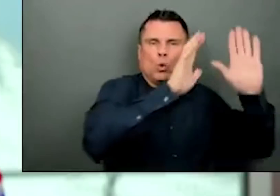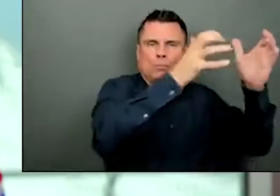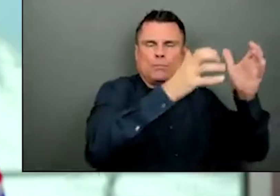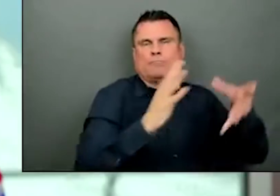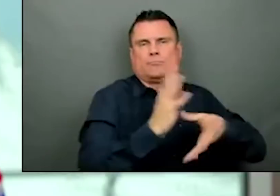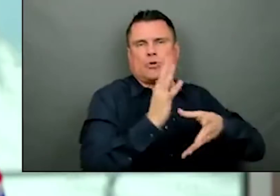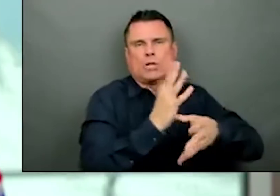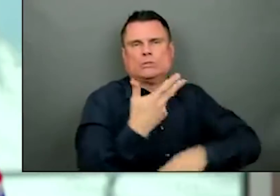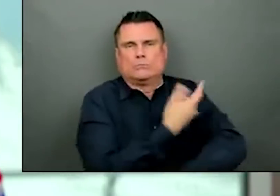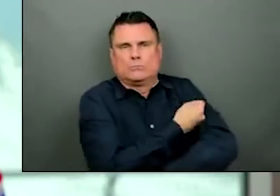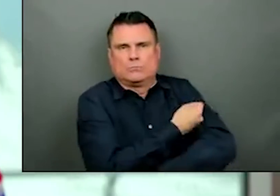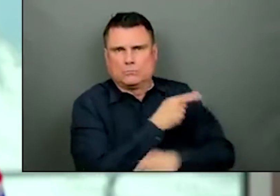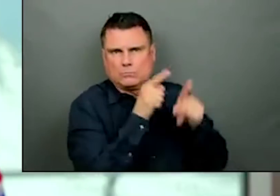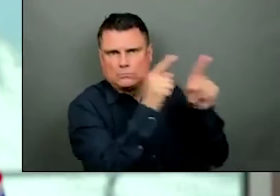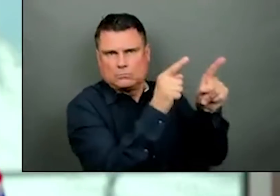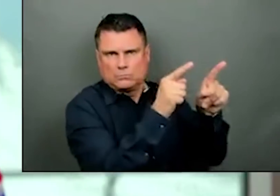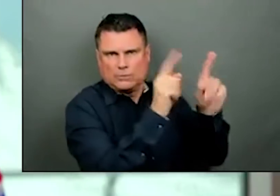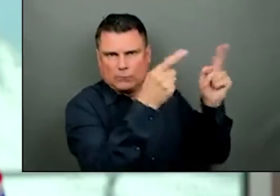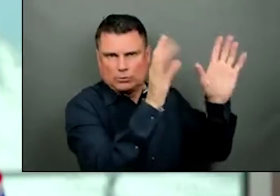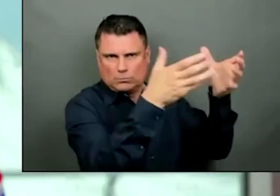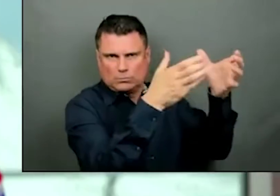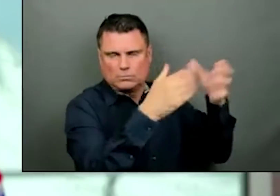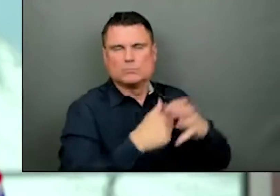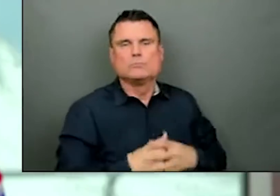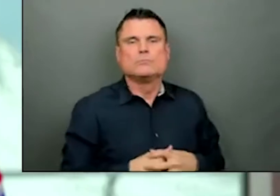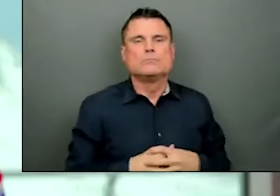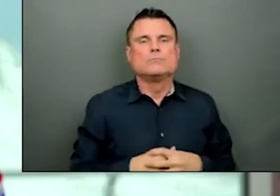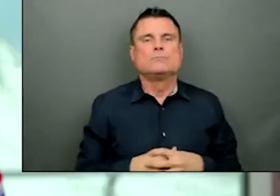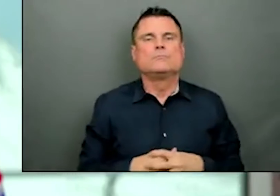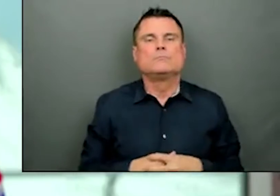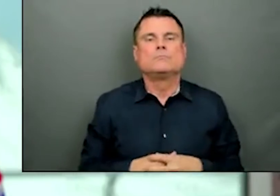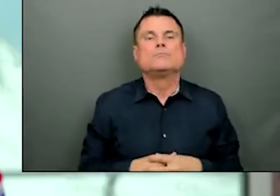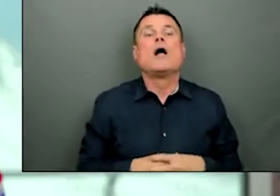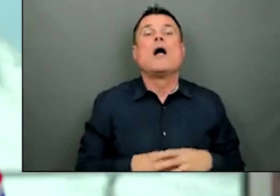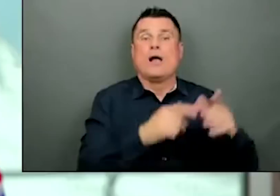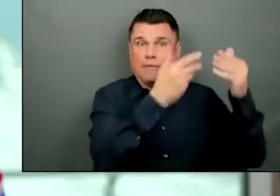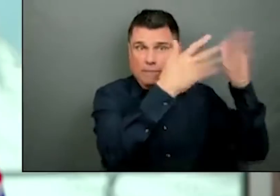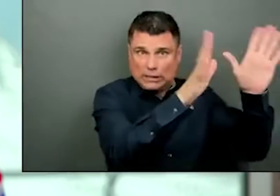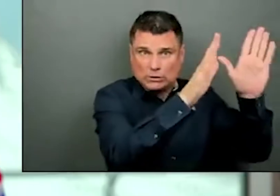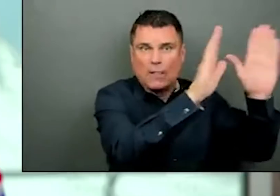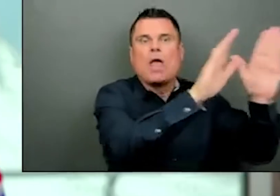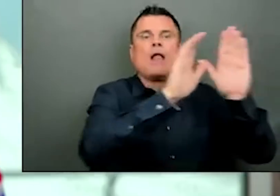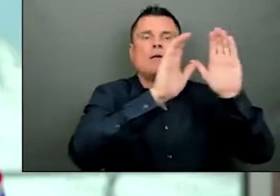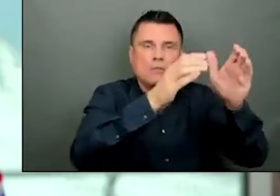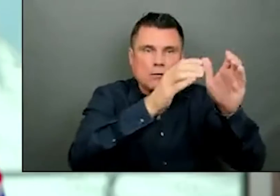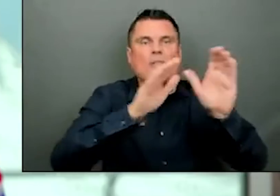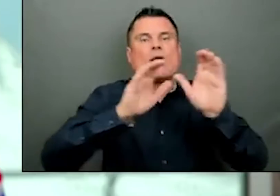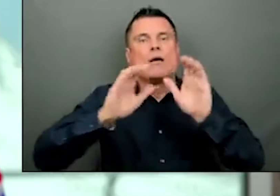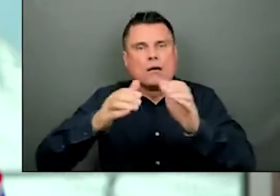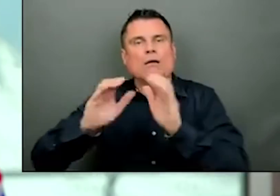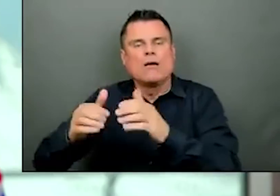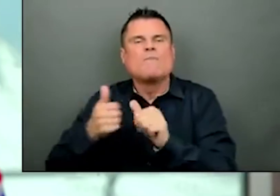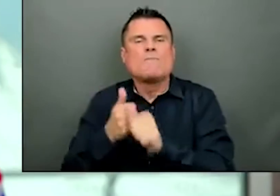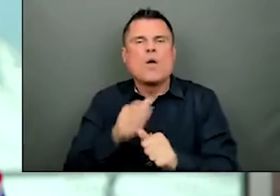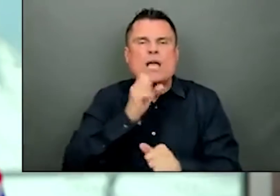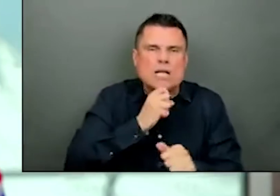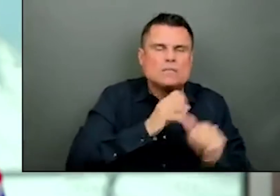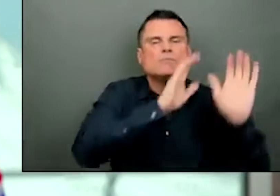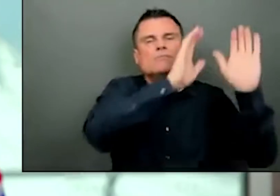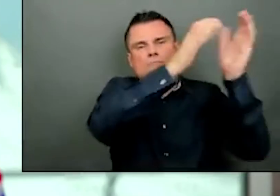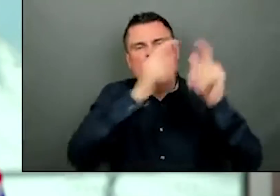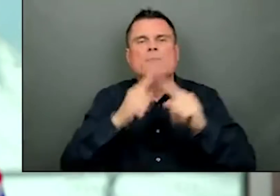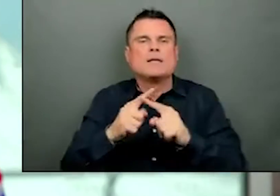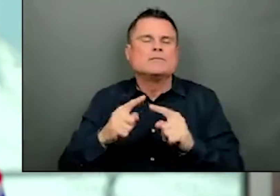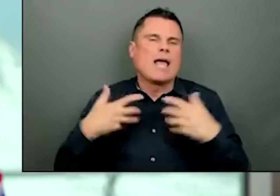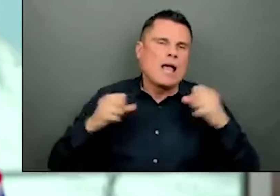provide a second dose. And we know Canada's National Advisory Committee on Immunization, or NACI, has looked very